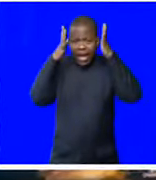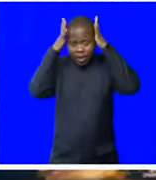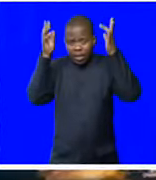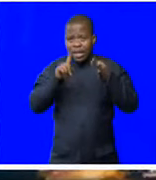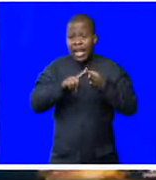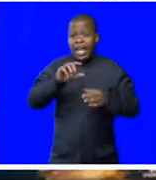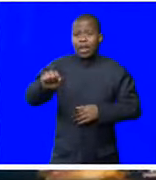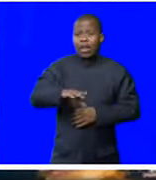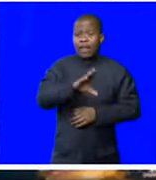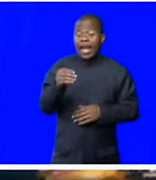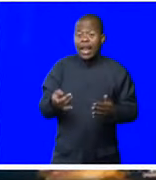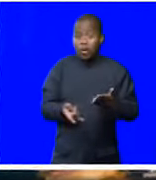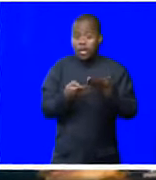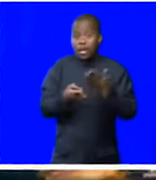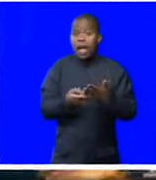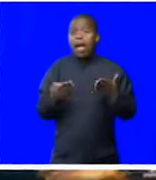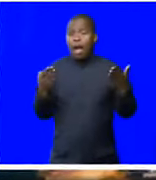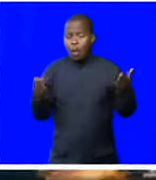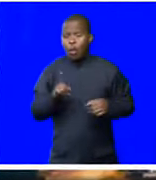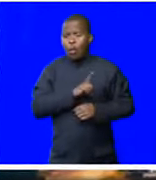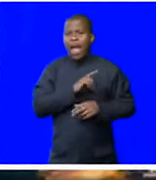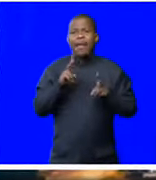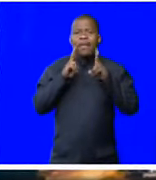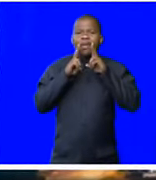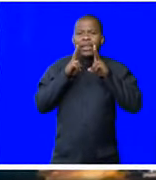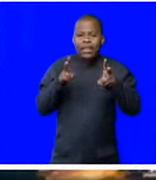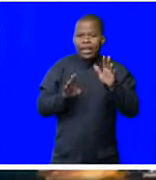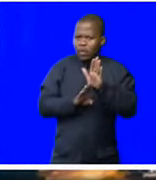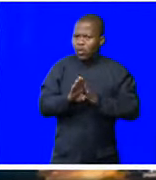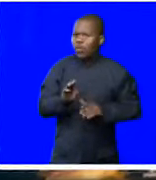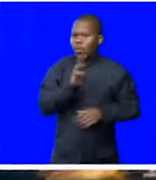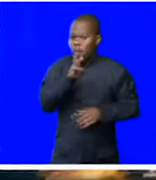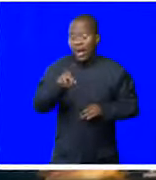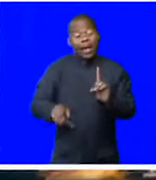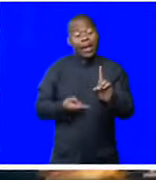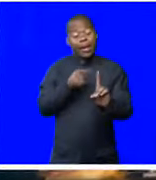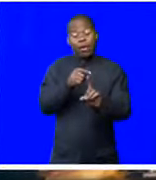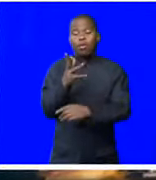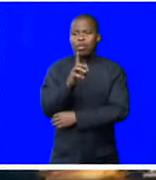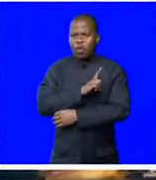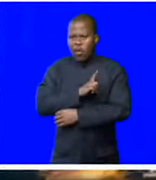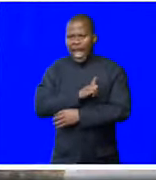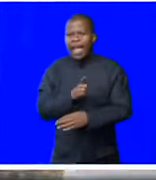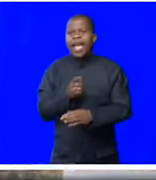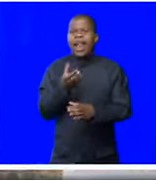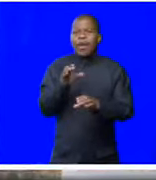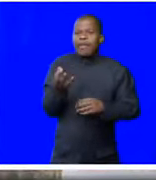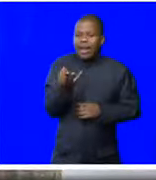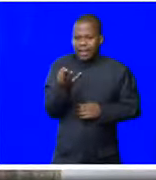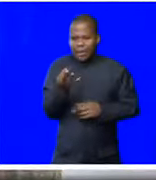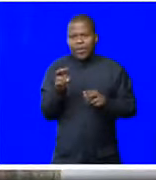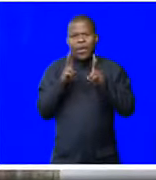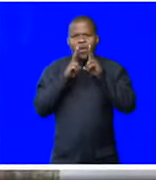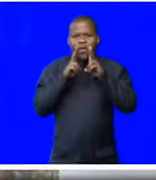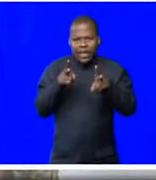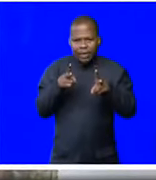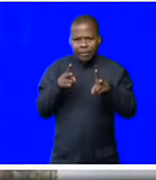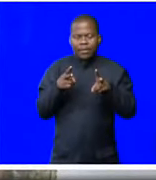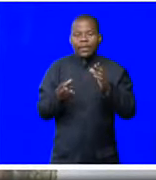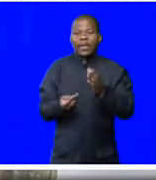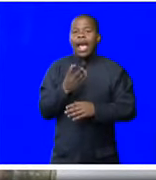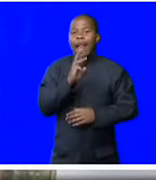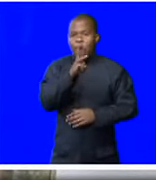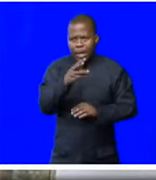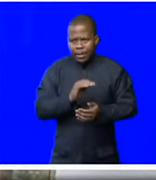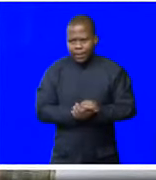speaking about the upcoming Treeland tour of the three countries' tourist attractions. The Kingdom of Eswatini, through the